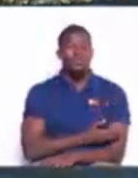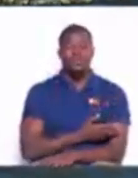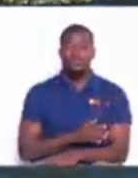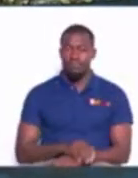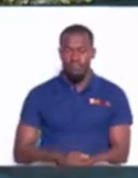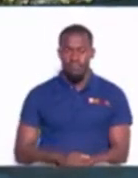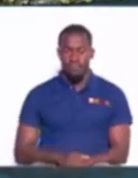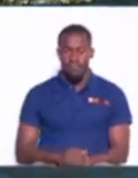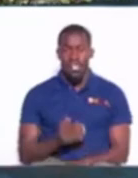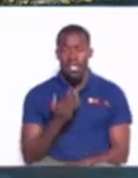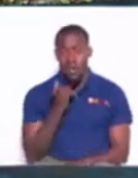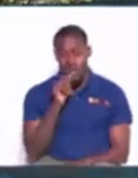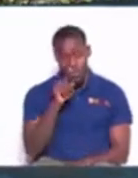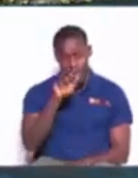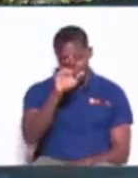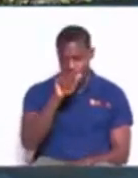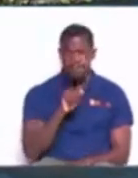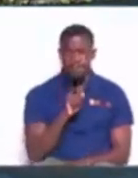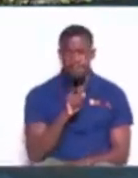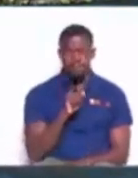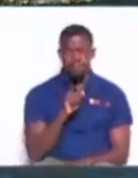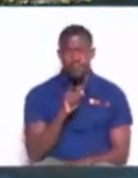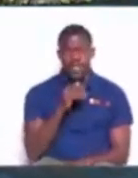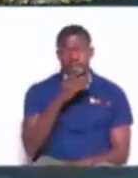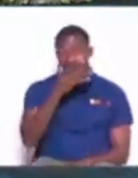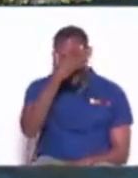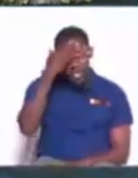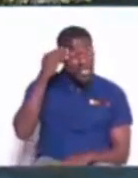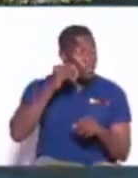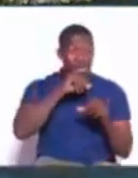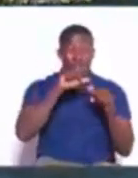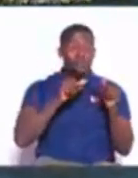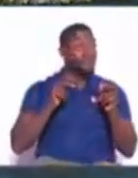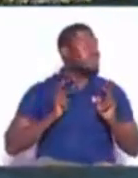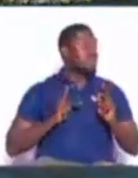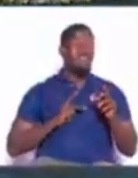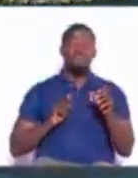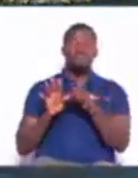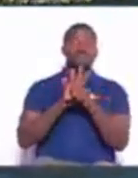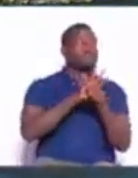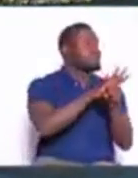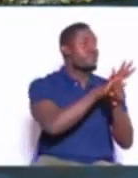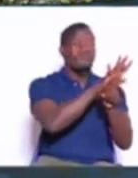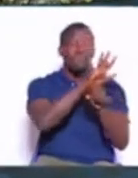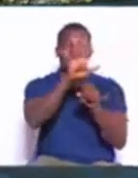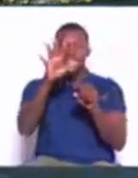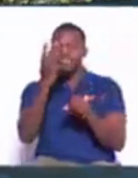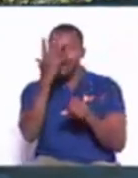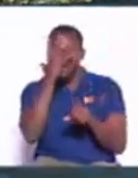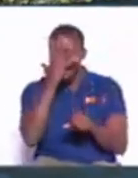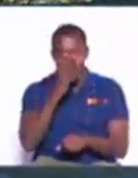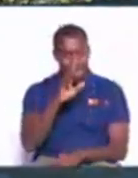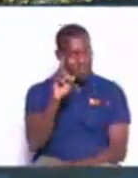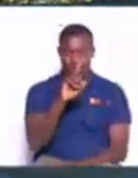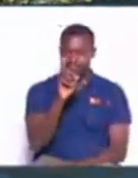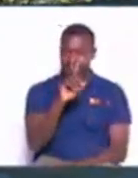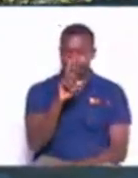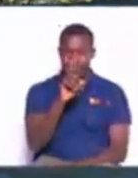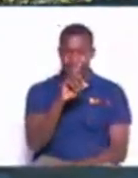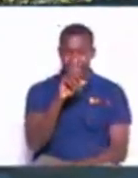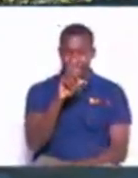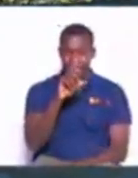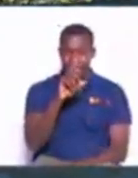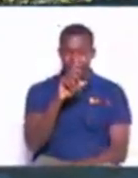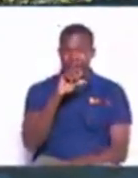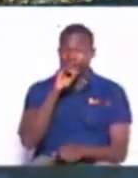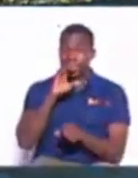I want you to come. Forget about this audience. Just stand here with head bowed and say to Jesus,